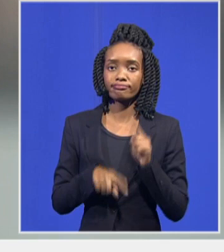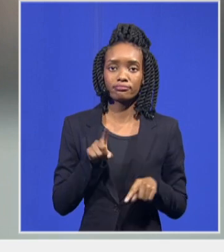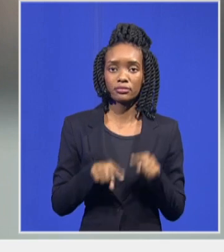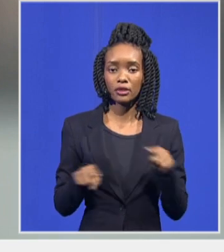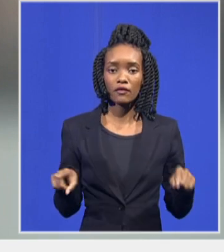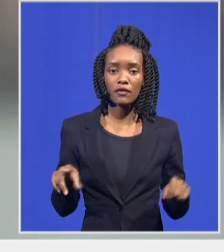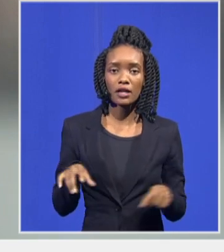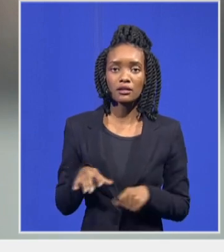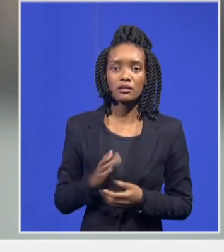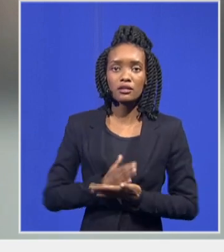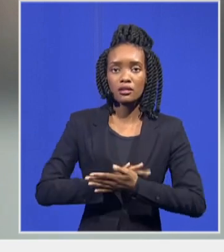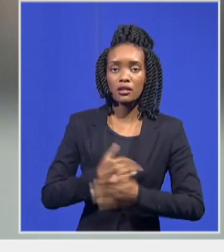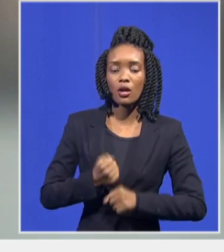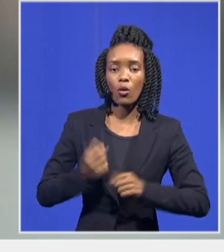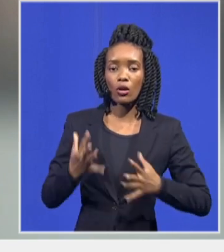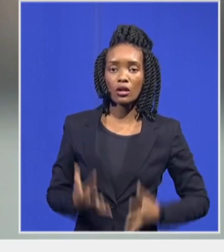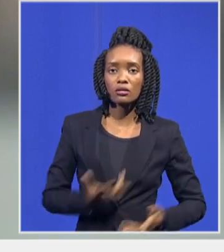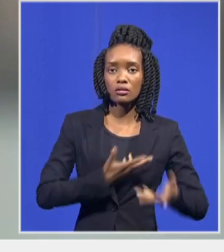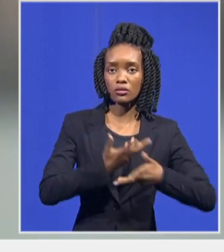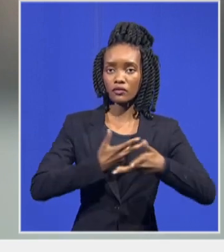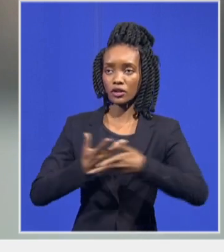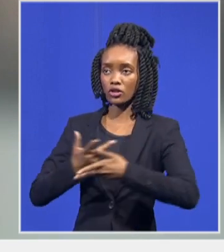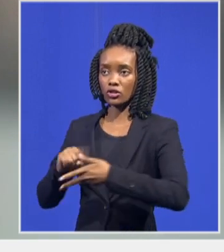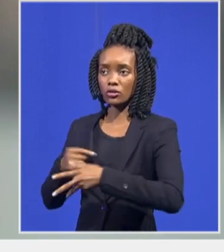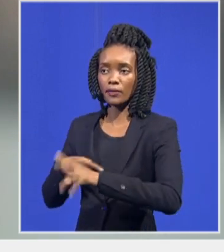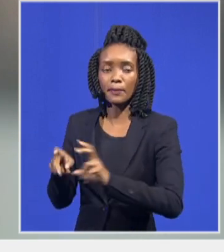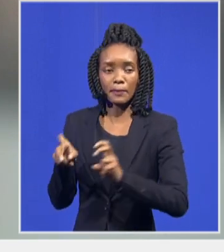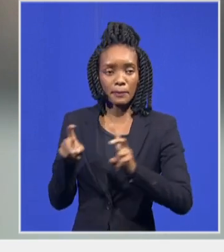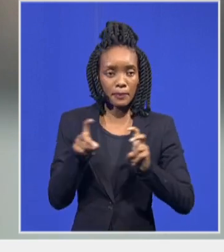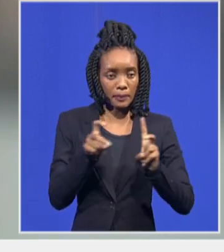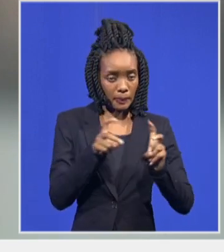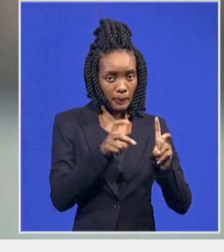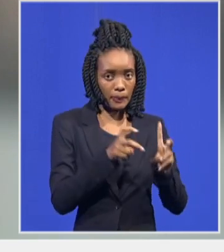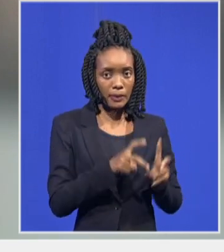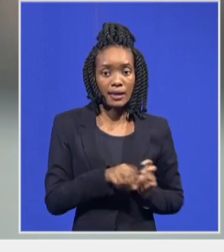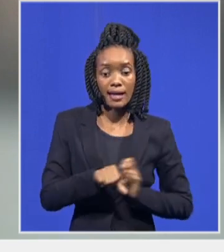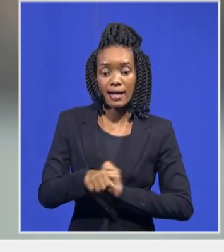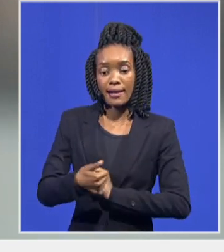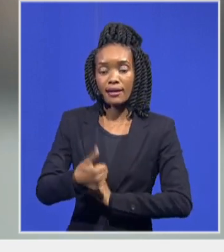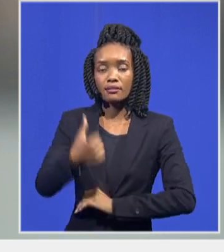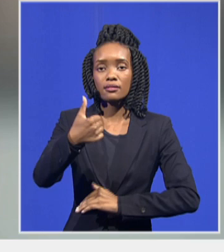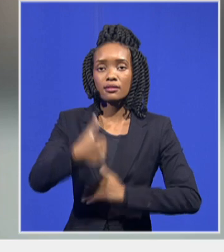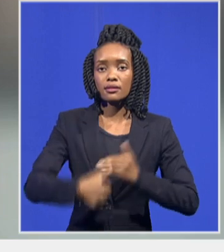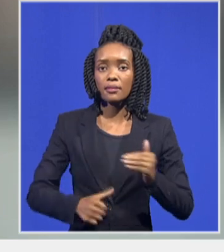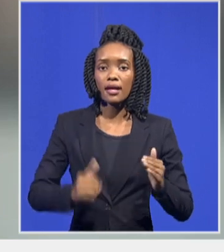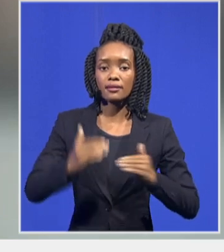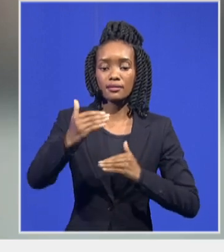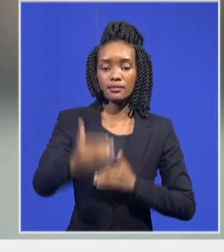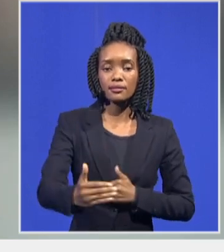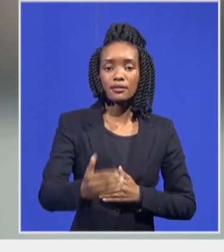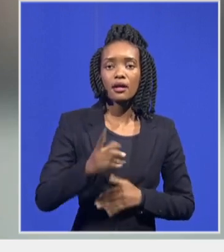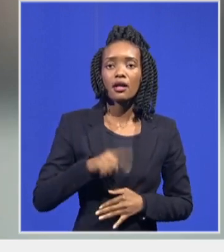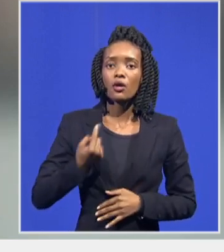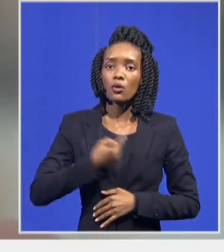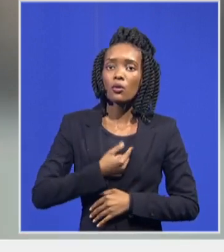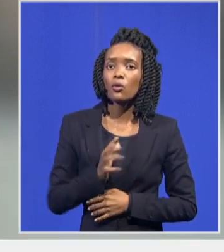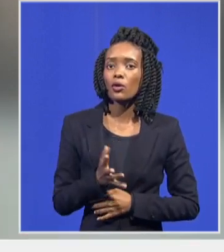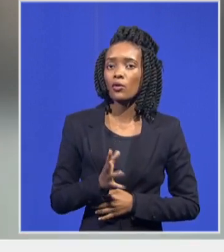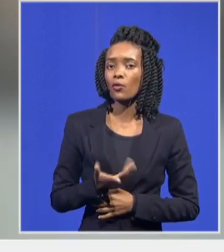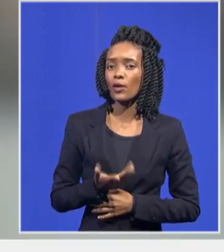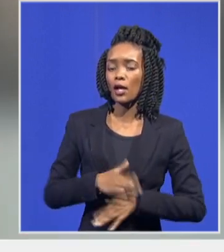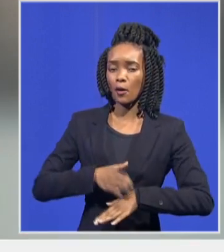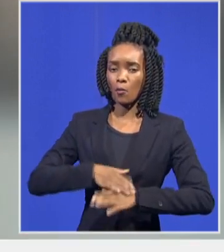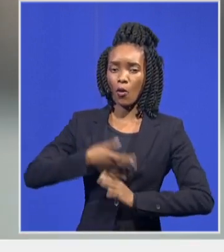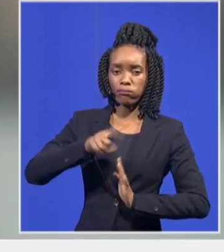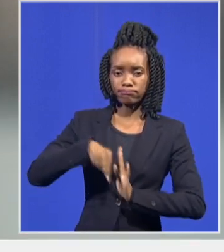stakeholder conversations. And the next 6 months, we will be putting a more detailed set